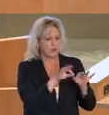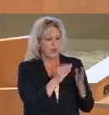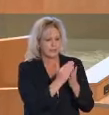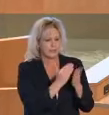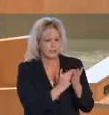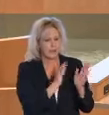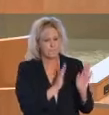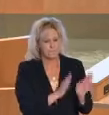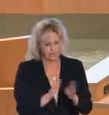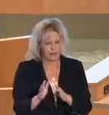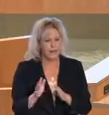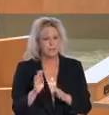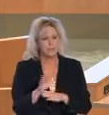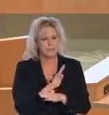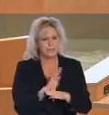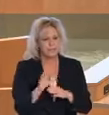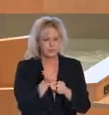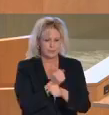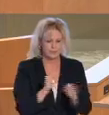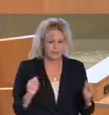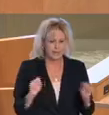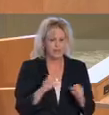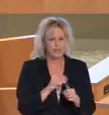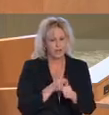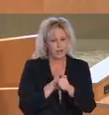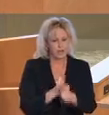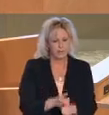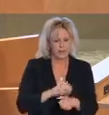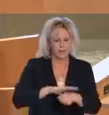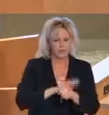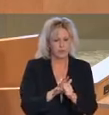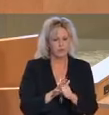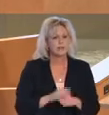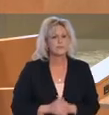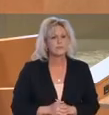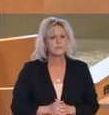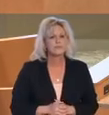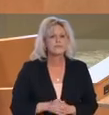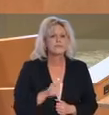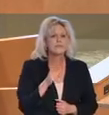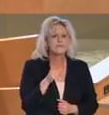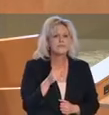and prepare their business to be safe and COVID compliant going forward.